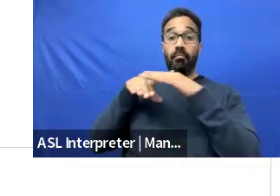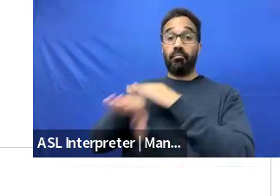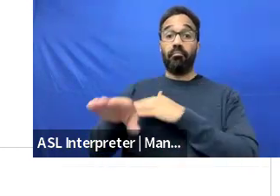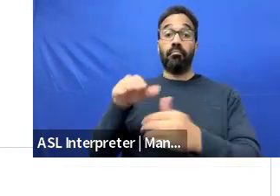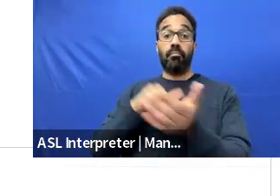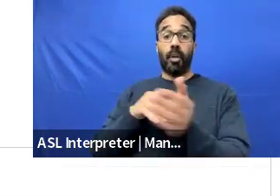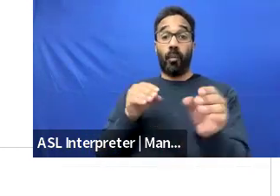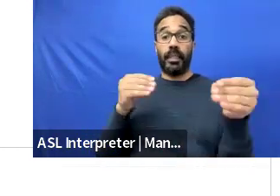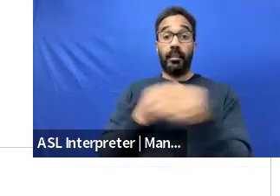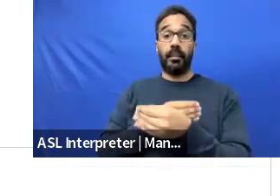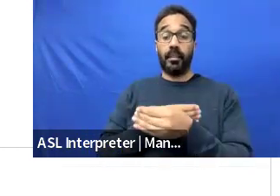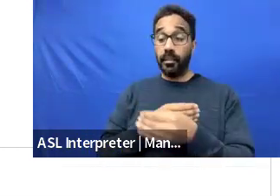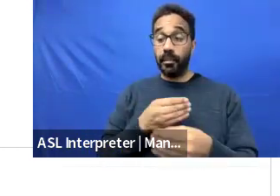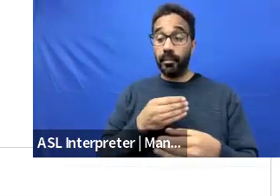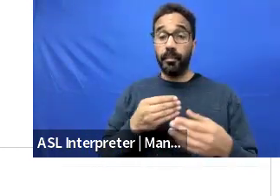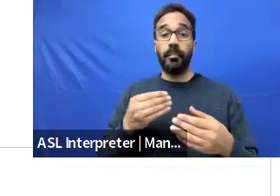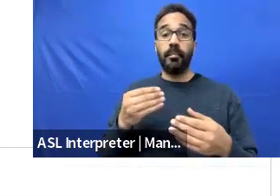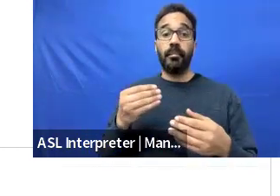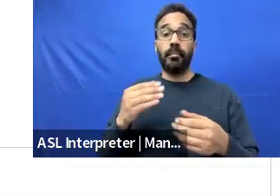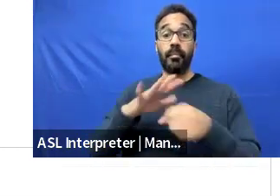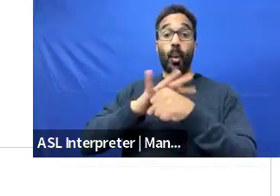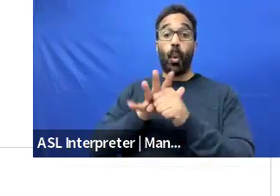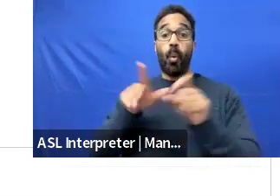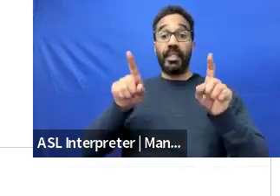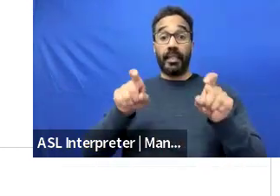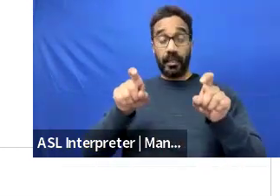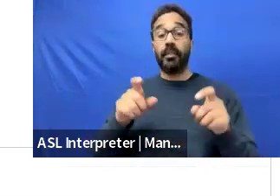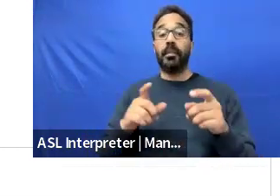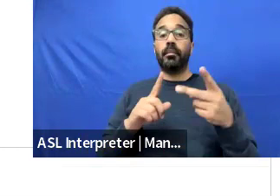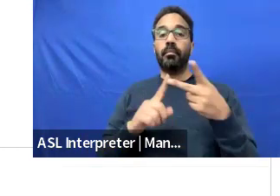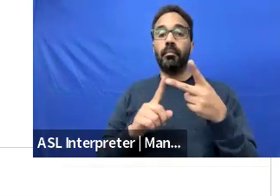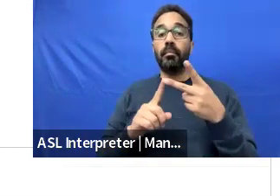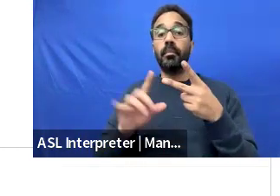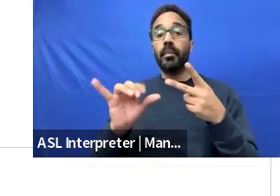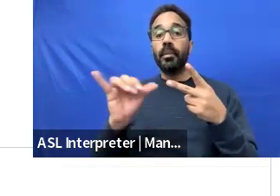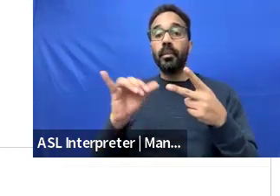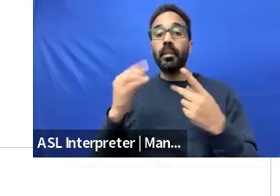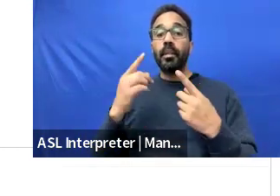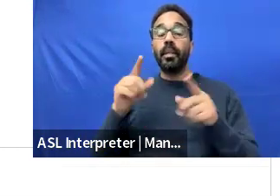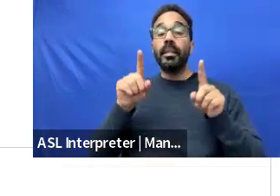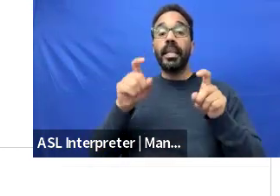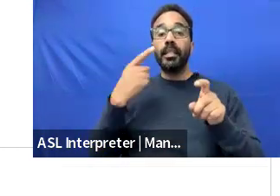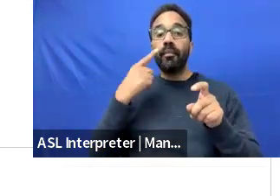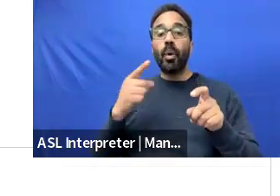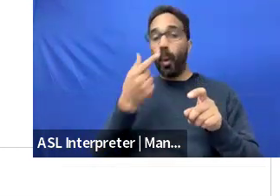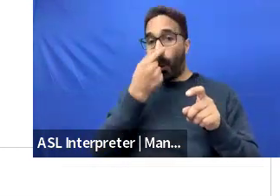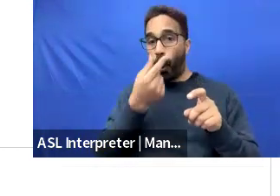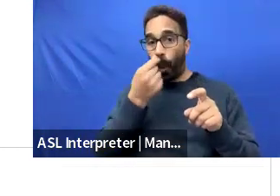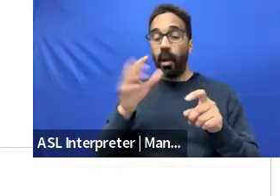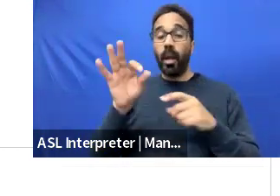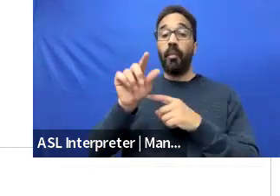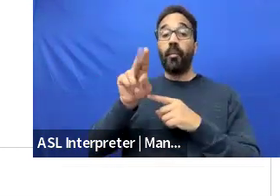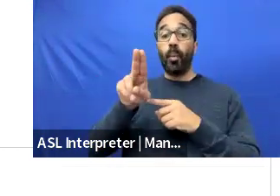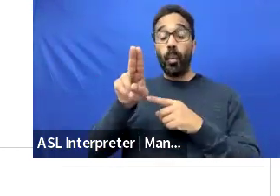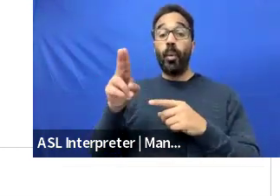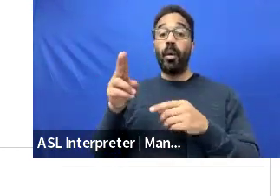and I got a COVID test, but it also was a test for the cold and the flu. So when I got my results